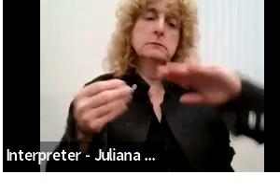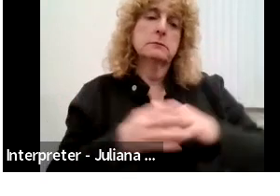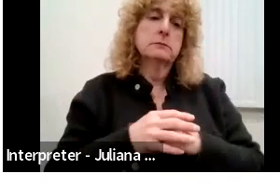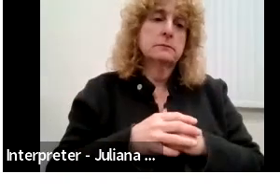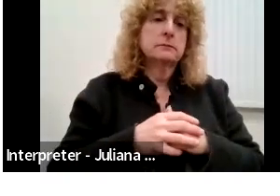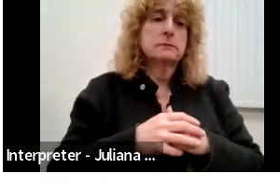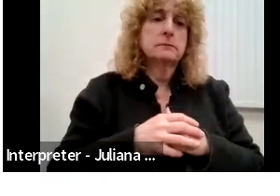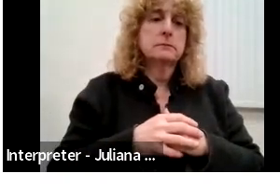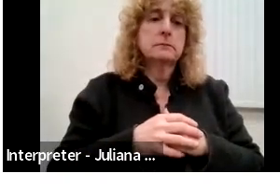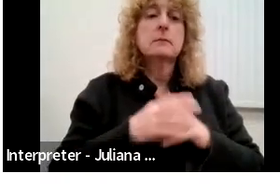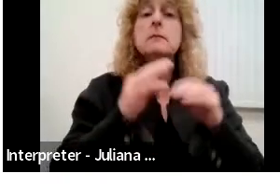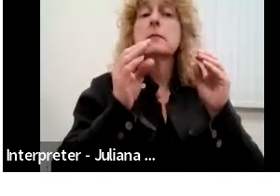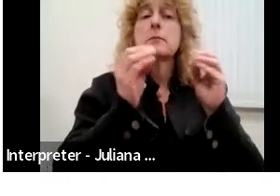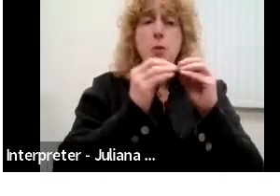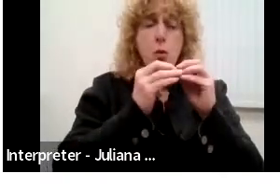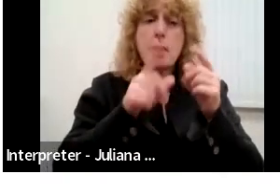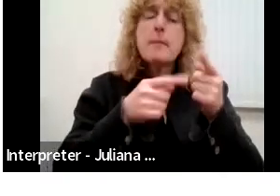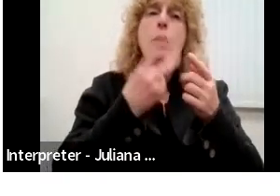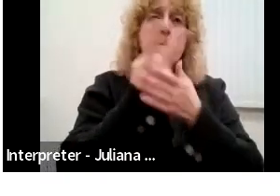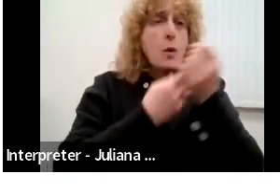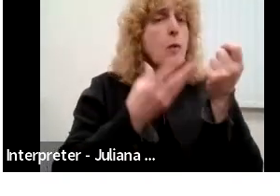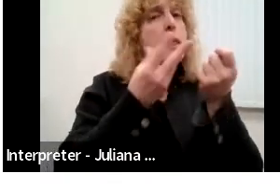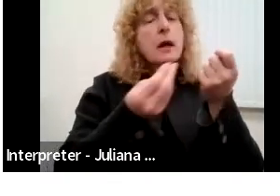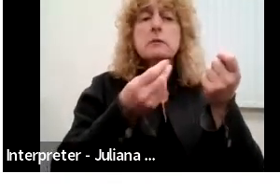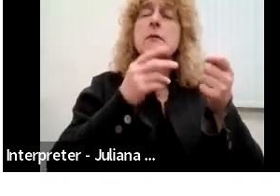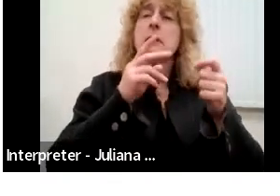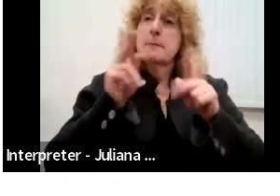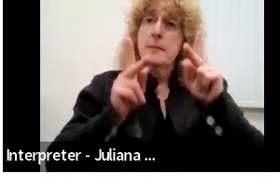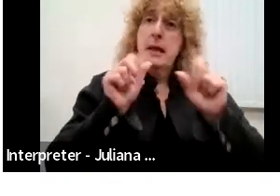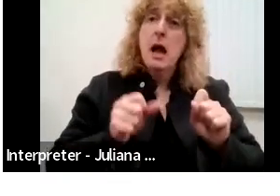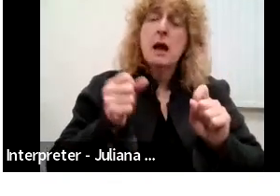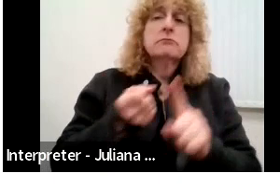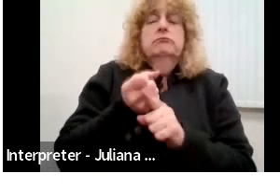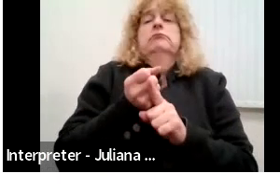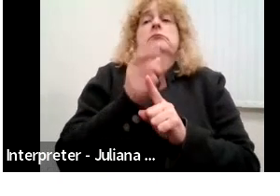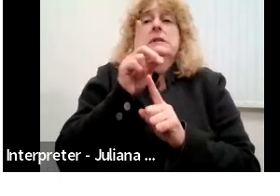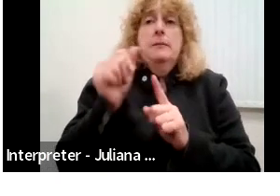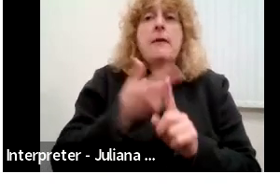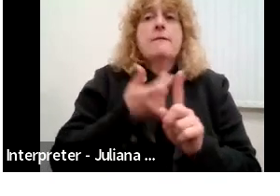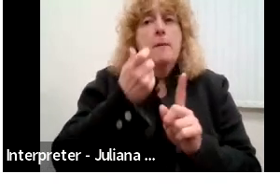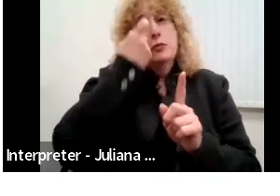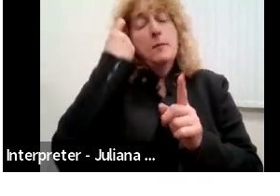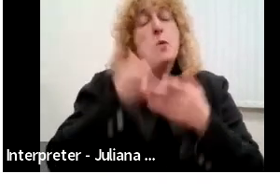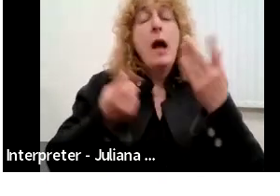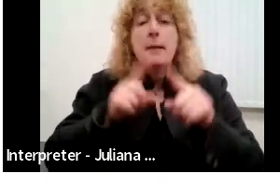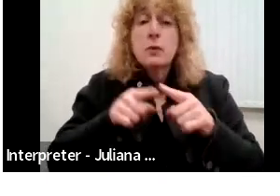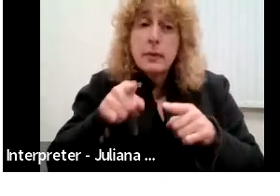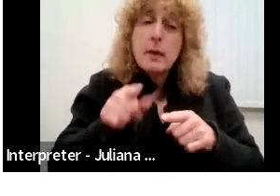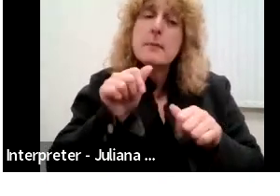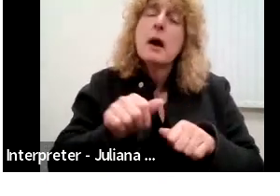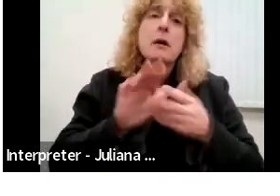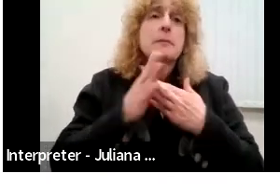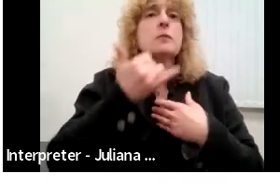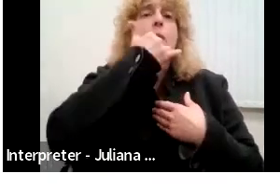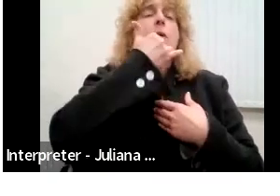Some more both ands. Individuals can acquire disability from trauma, and what happened to them can be wrong. And individuals